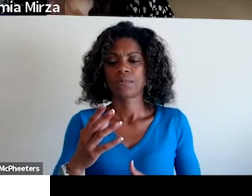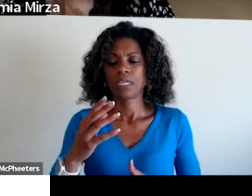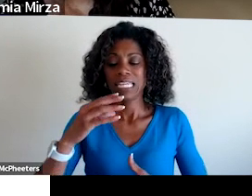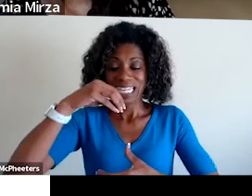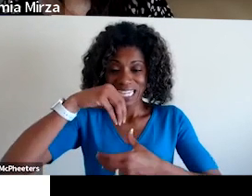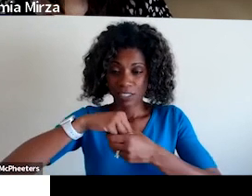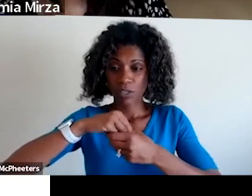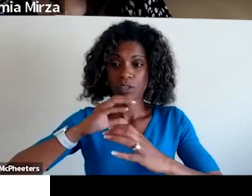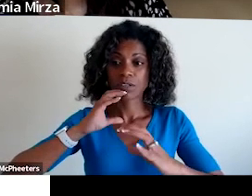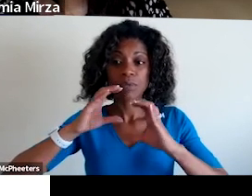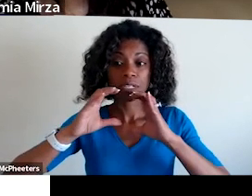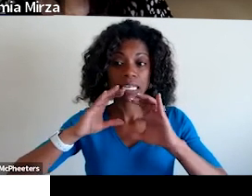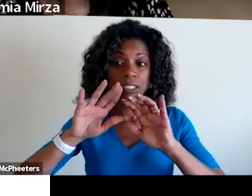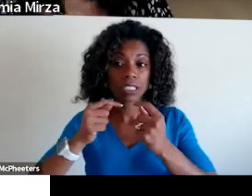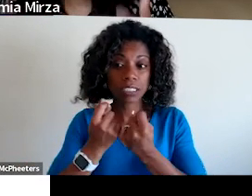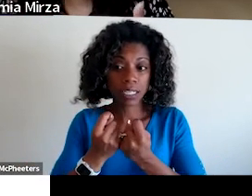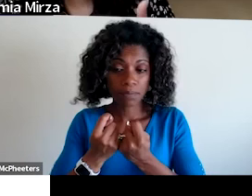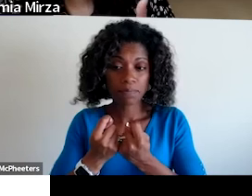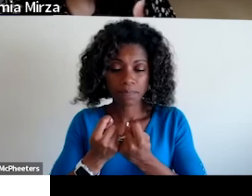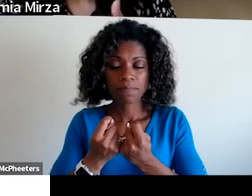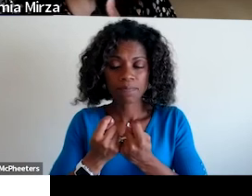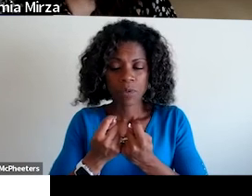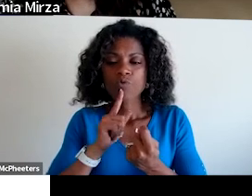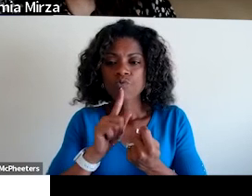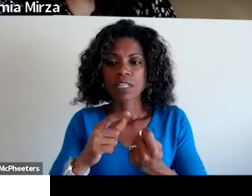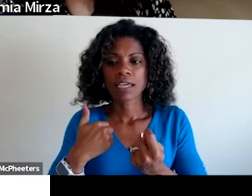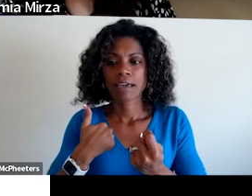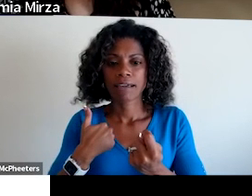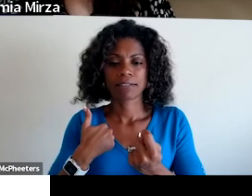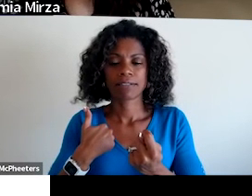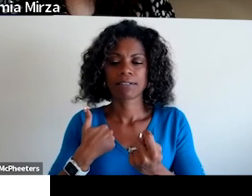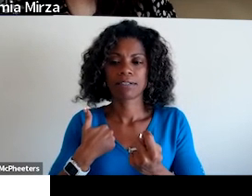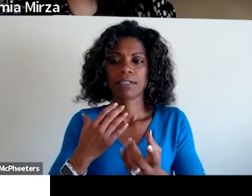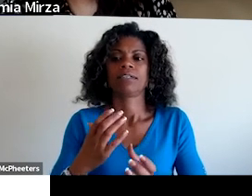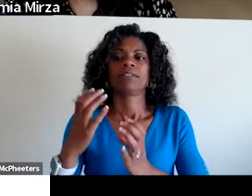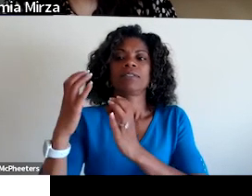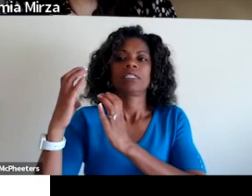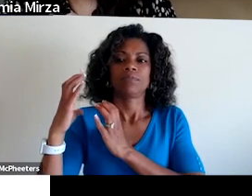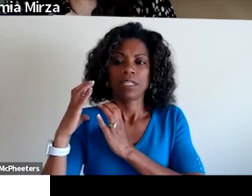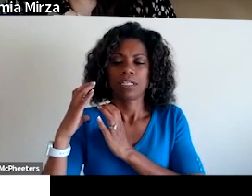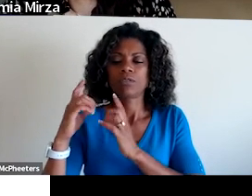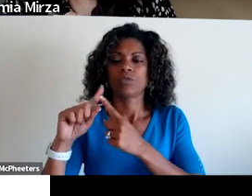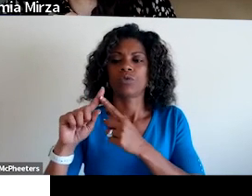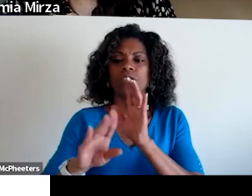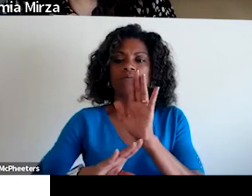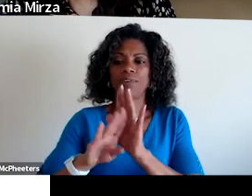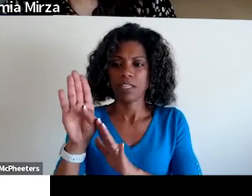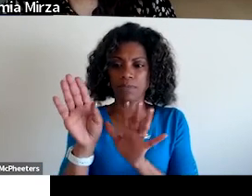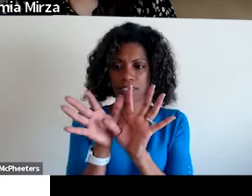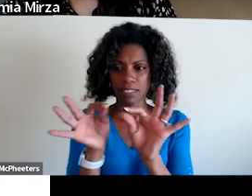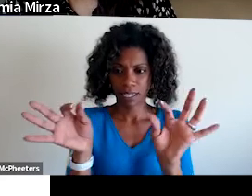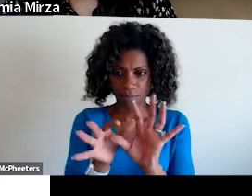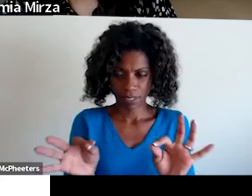the direction the organizations end up taking by developing these statements, by really,